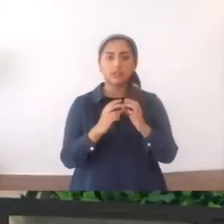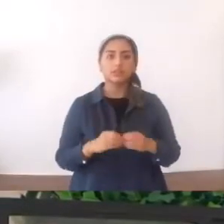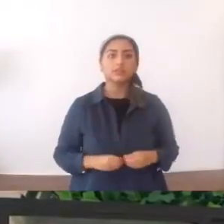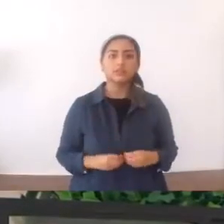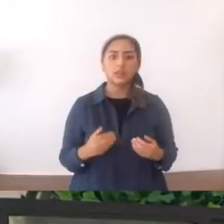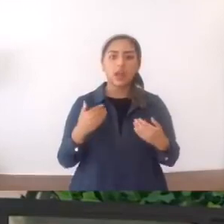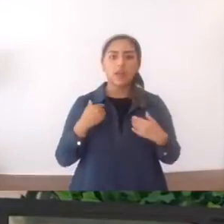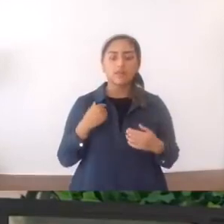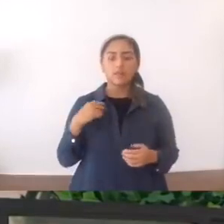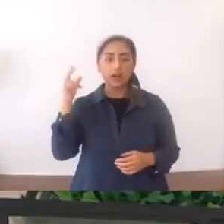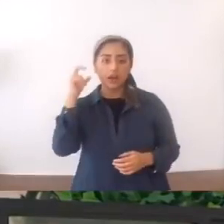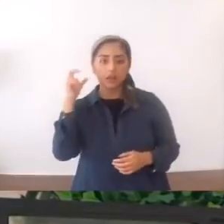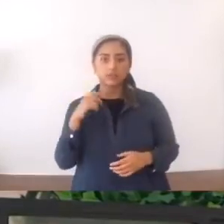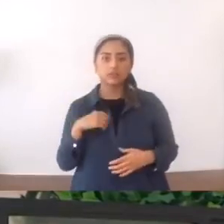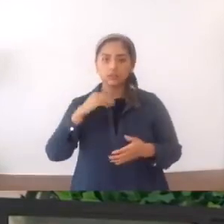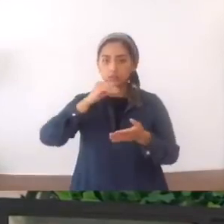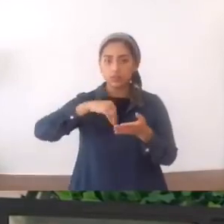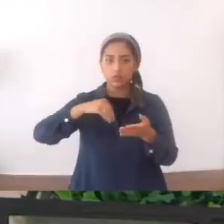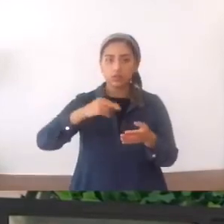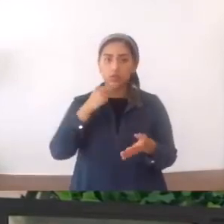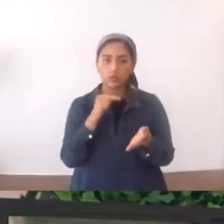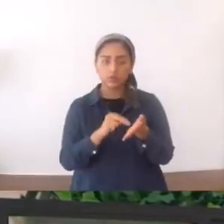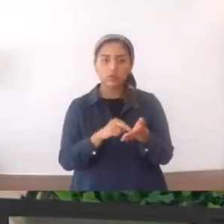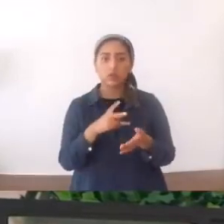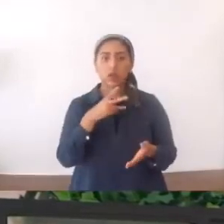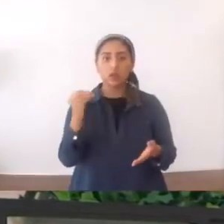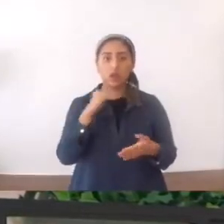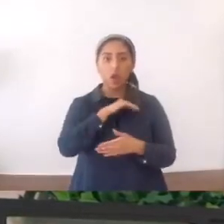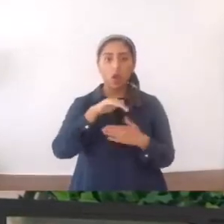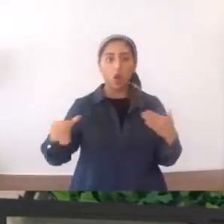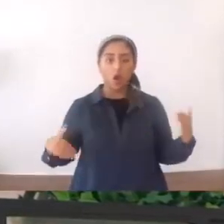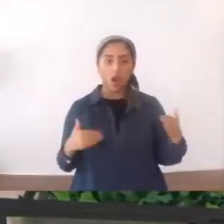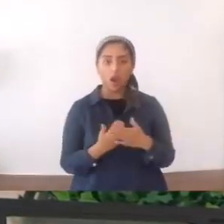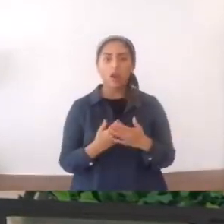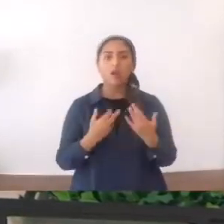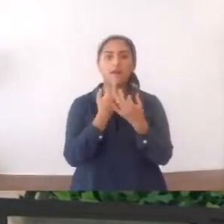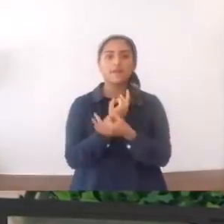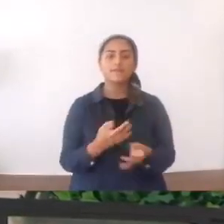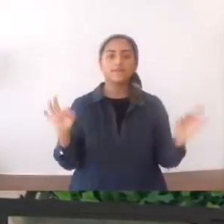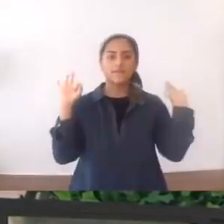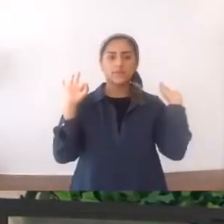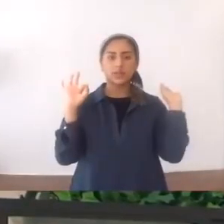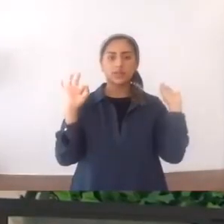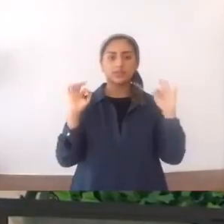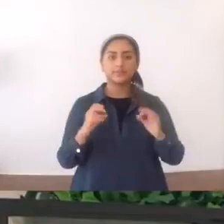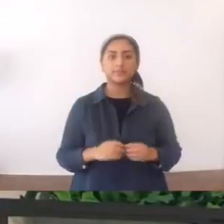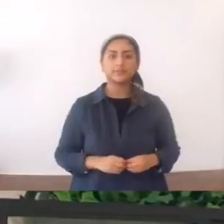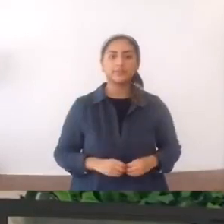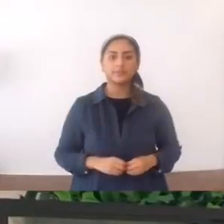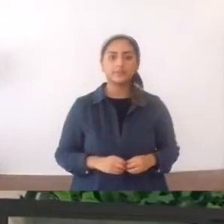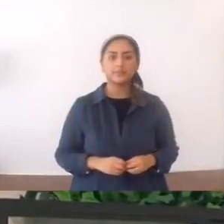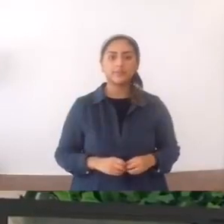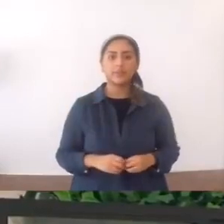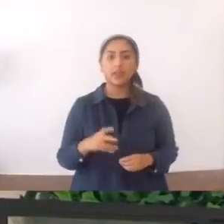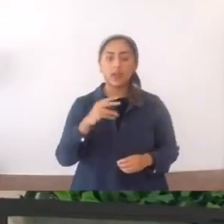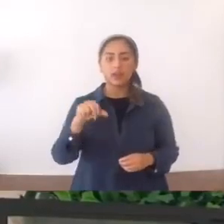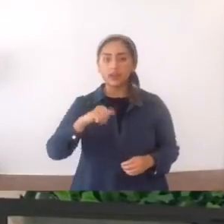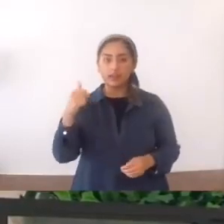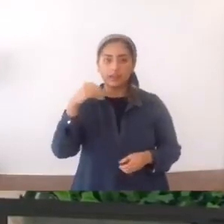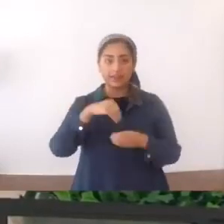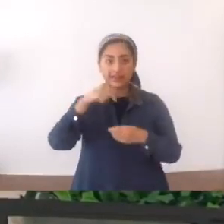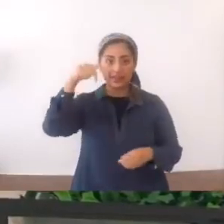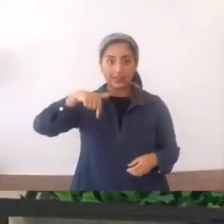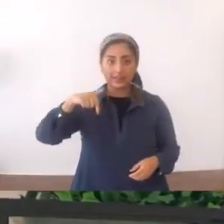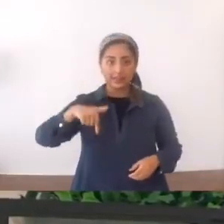Hay videos, There are videos, audios, apuntes, study notes, todo el material and all the es material gratuito. is for free.